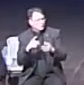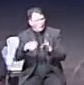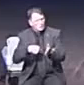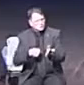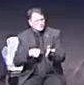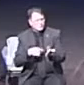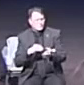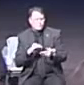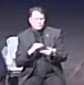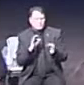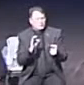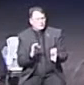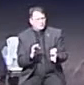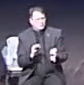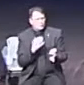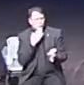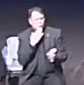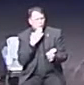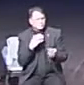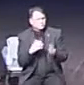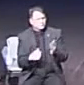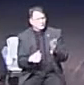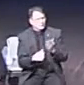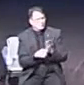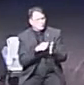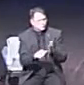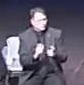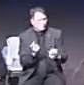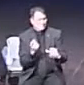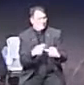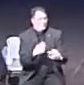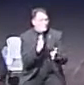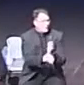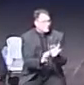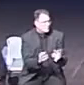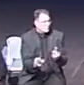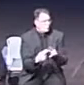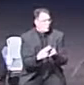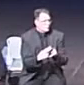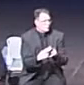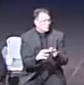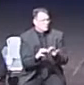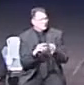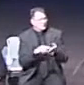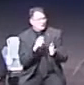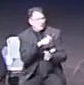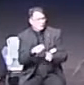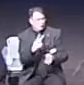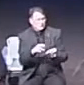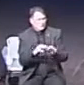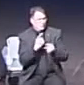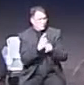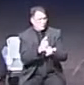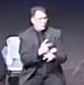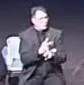were how those who had booked the performance would log in. And we had two of our brilliant technicians on